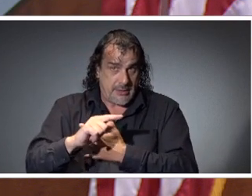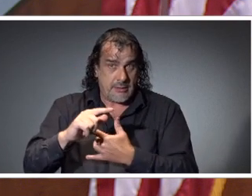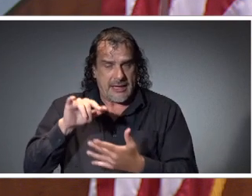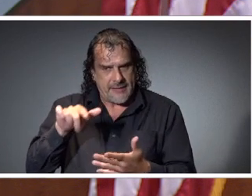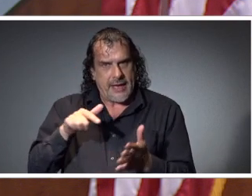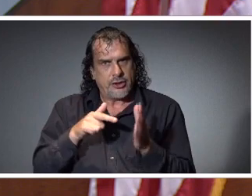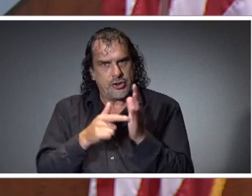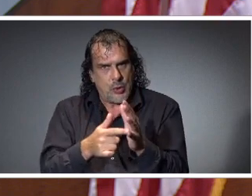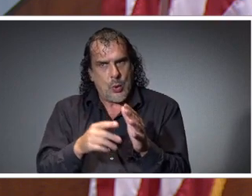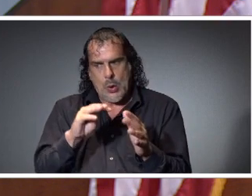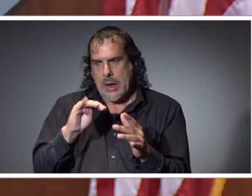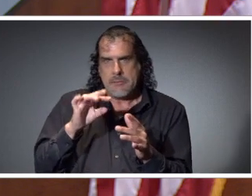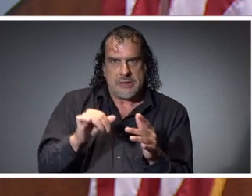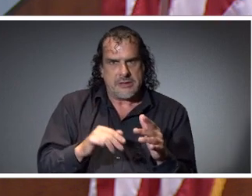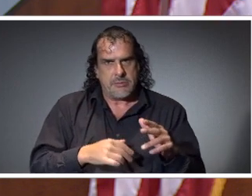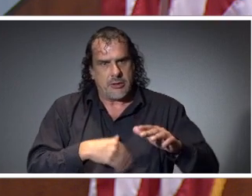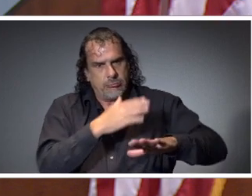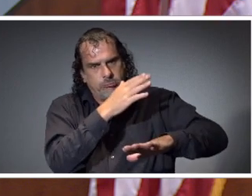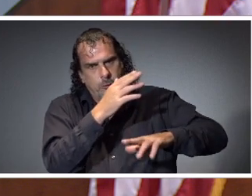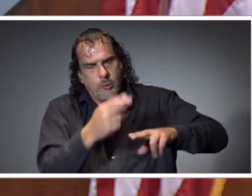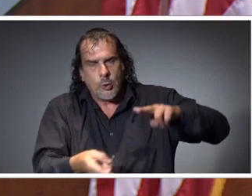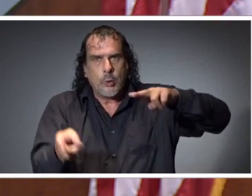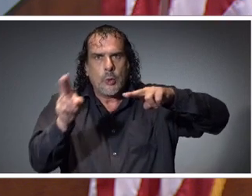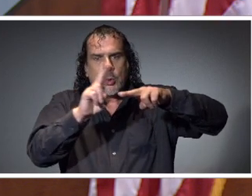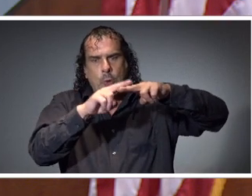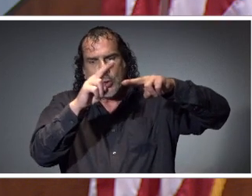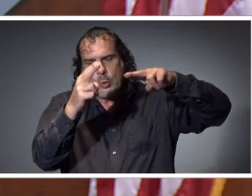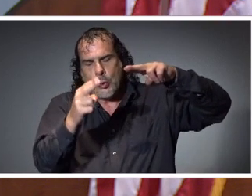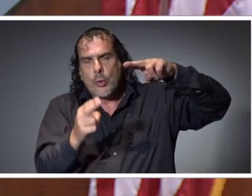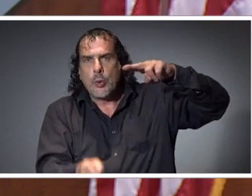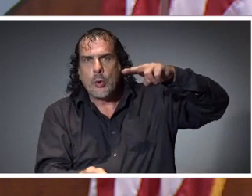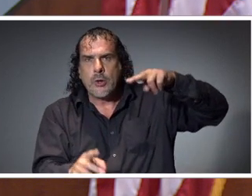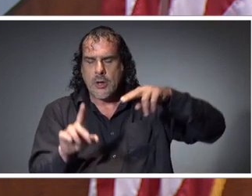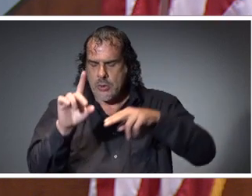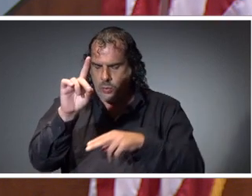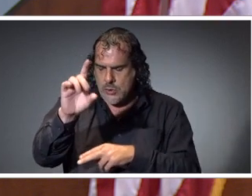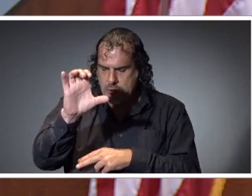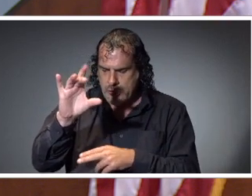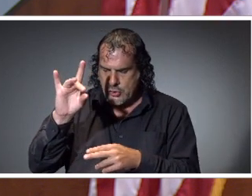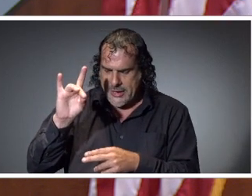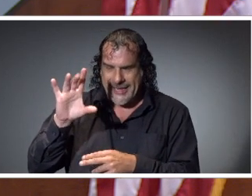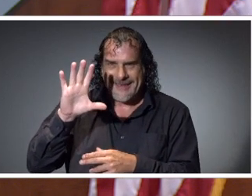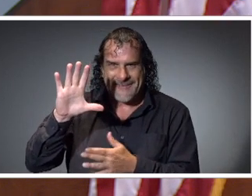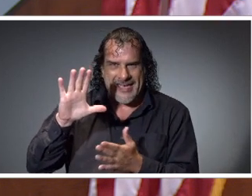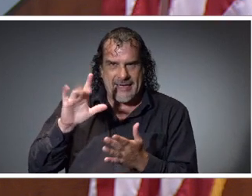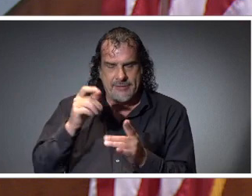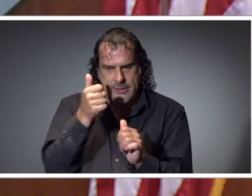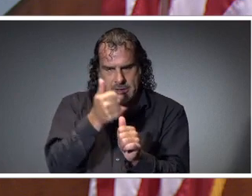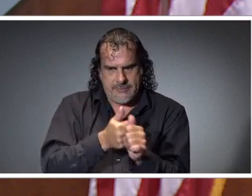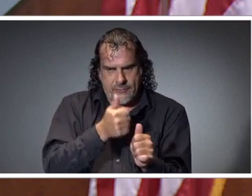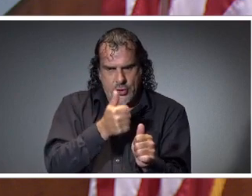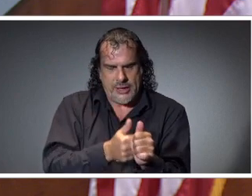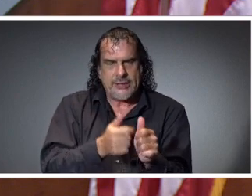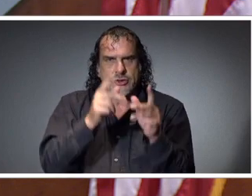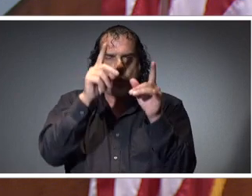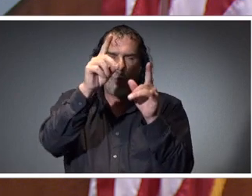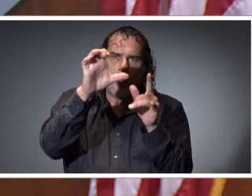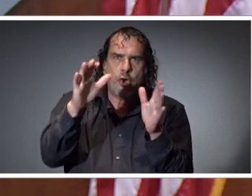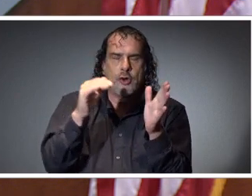Showed Mississippi having approximately 185 cases per 100,000 residents.